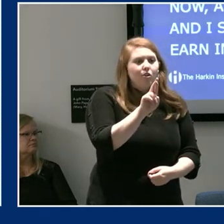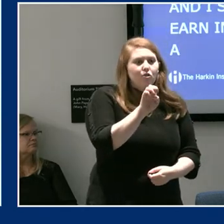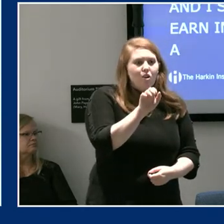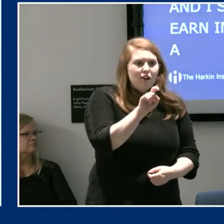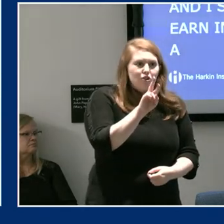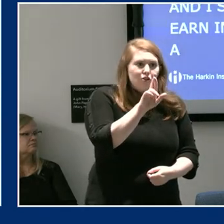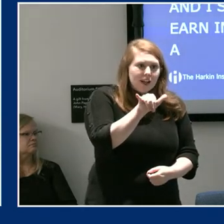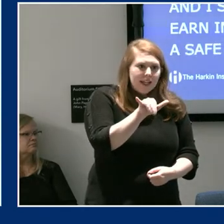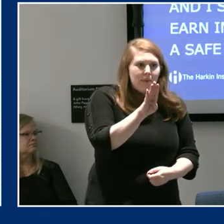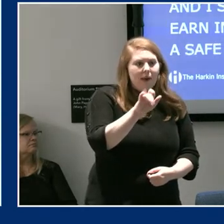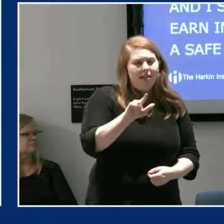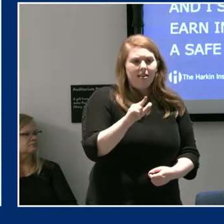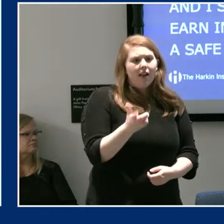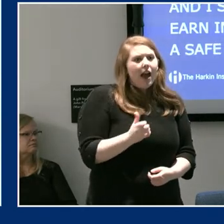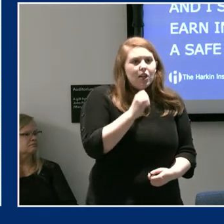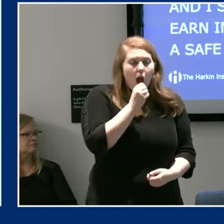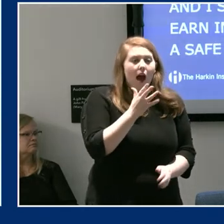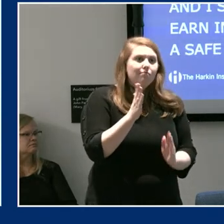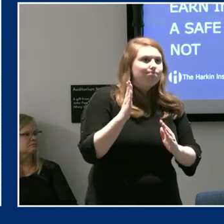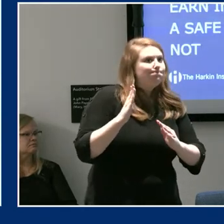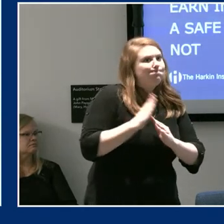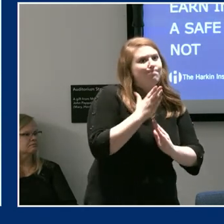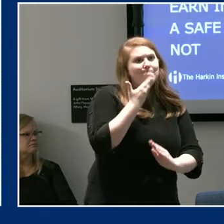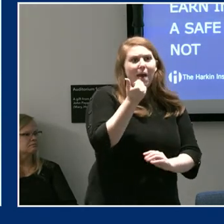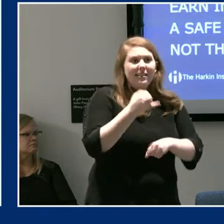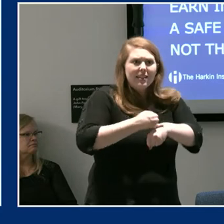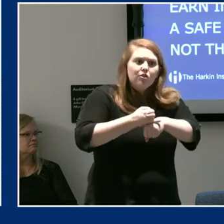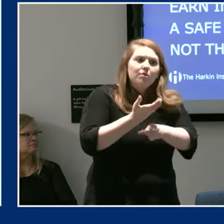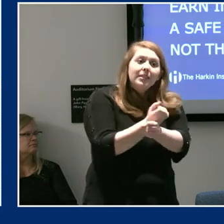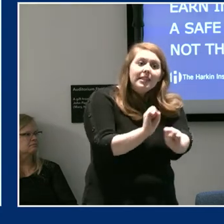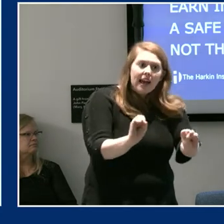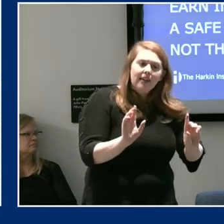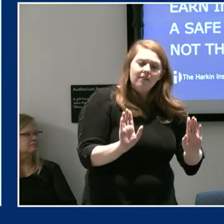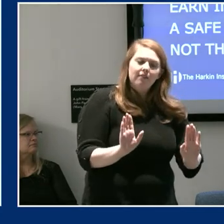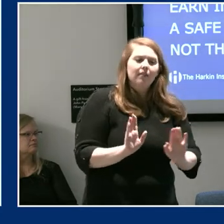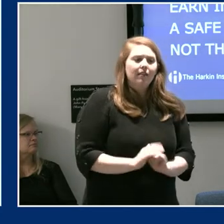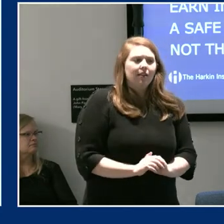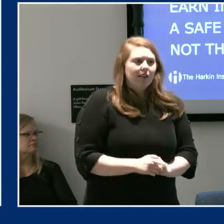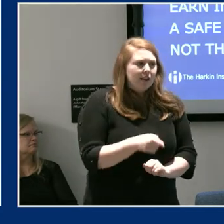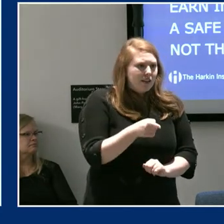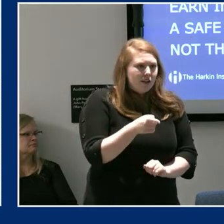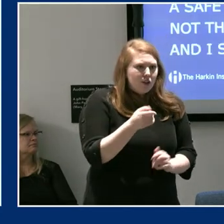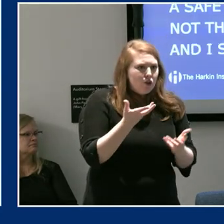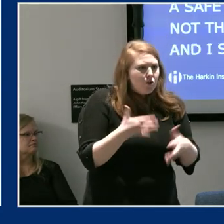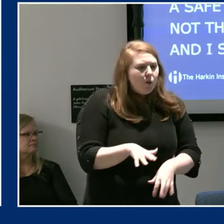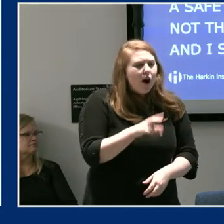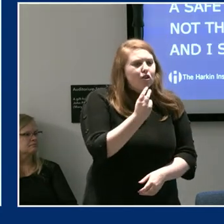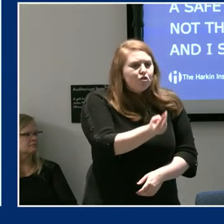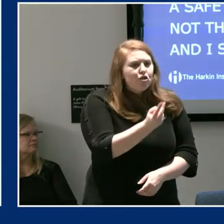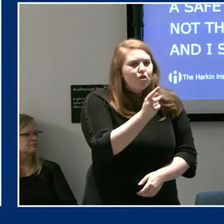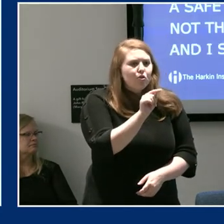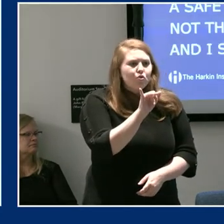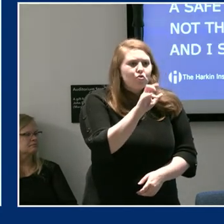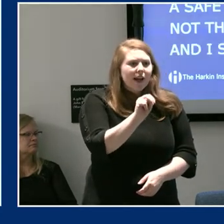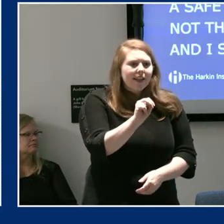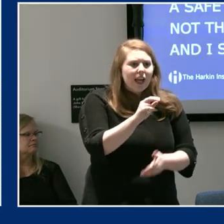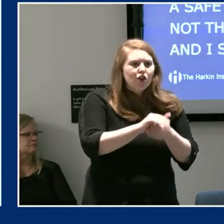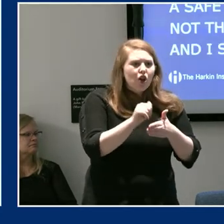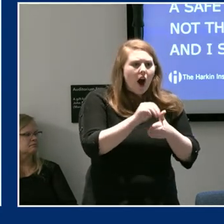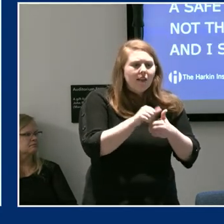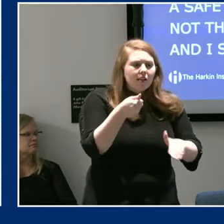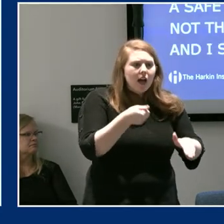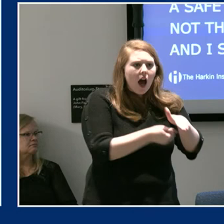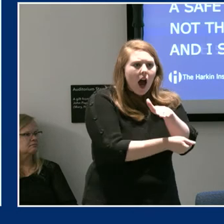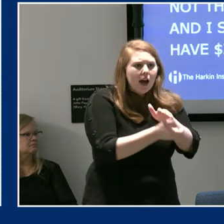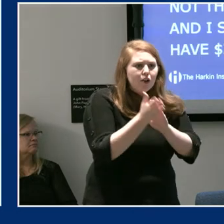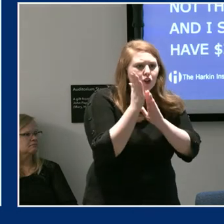interest, but the safest investment. And I said to the audience, you wouldn't want to have $2 trillion stuffed under your mattress. And a man